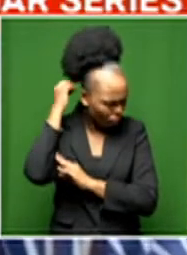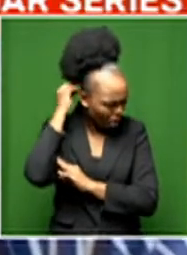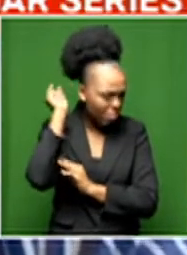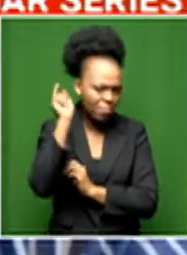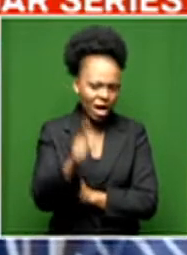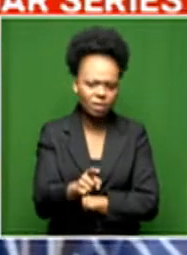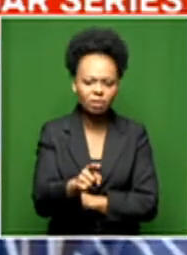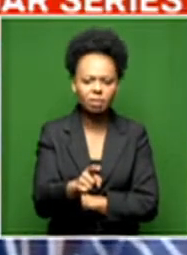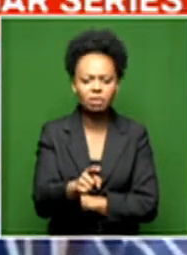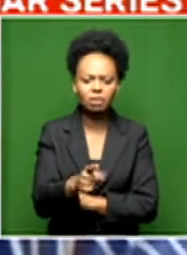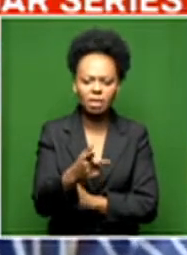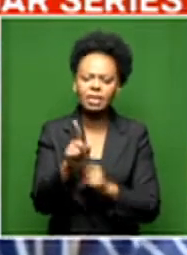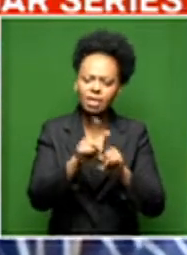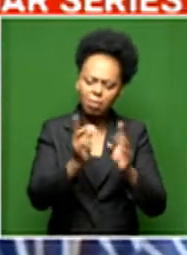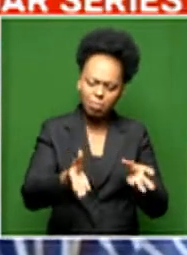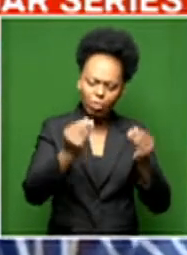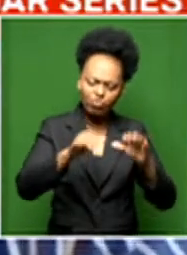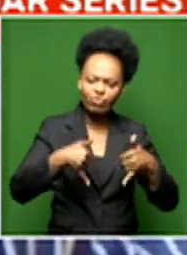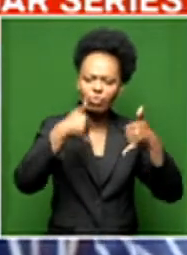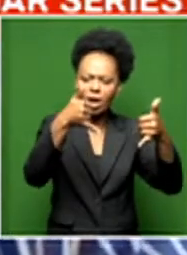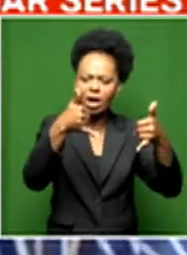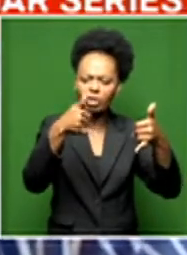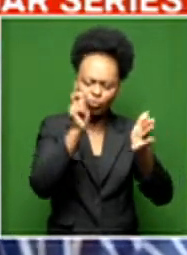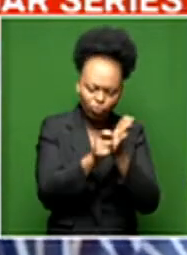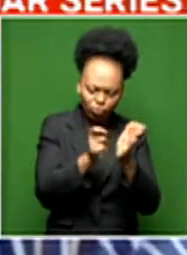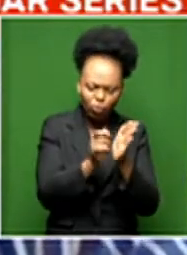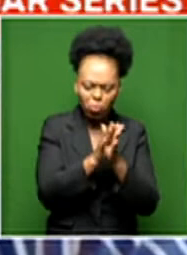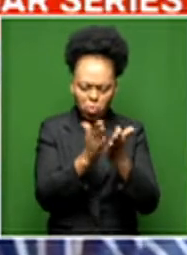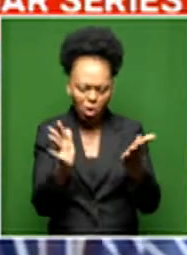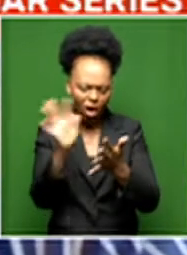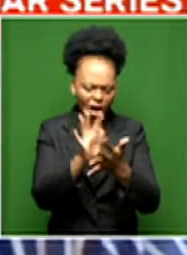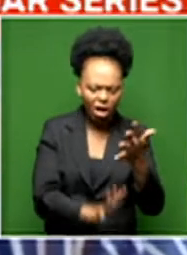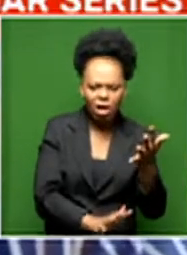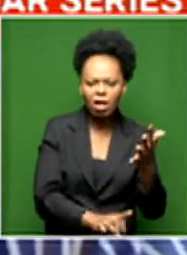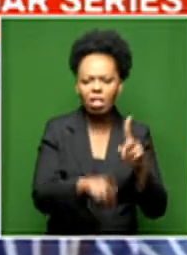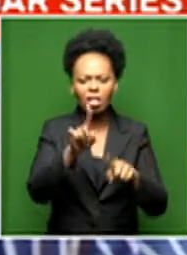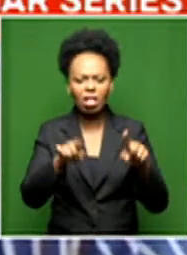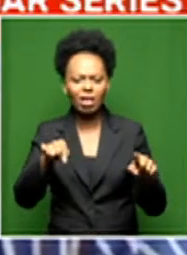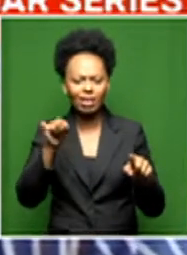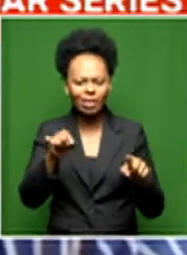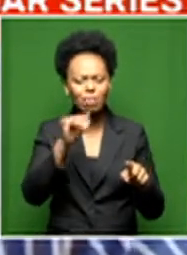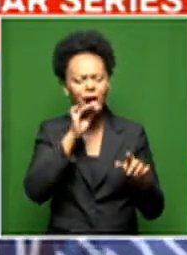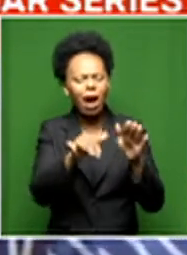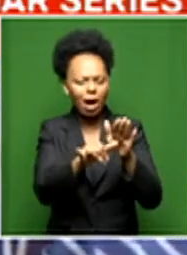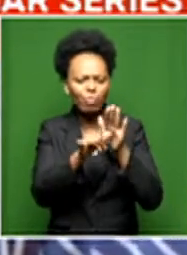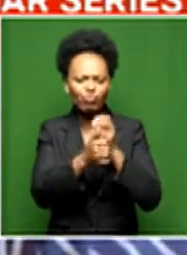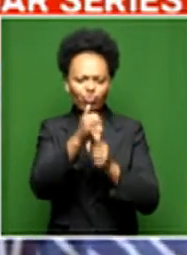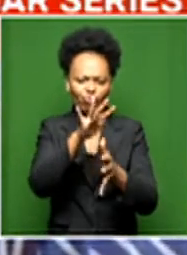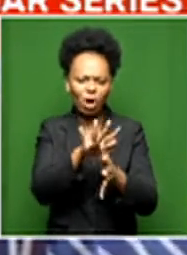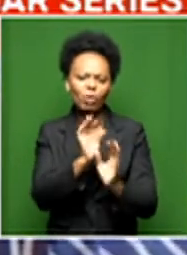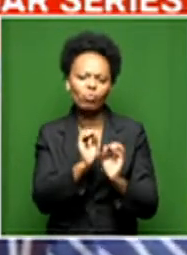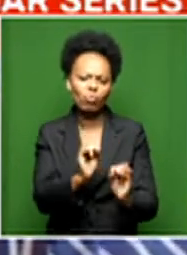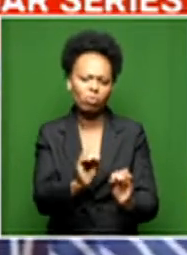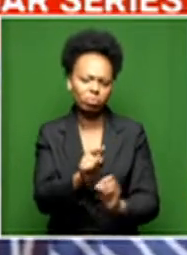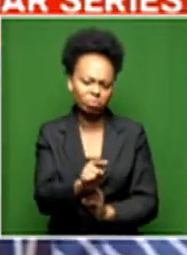reward for what they do, because it is part of the intellectual property that needs to be incentivized. So